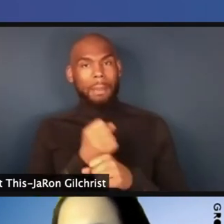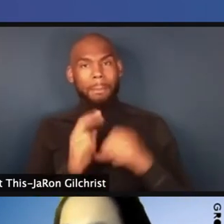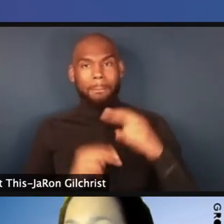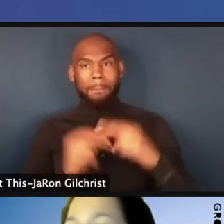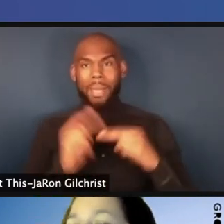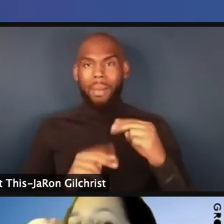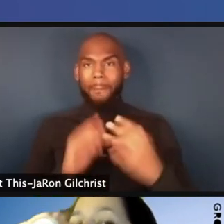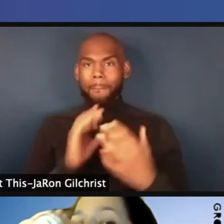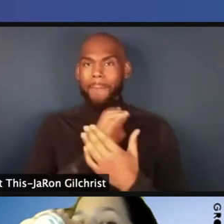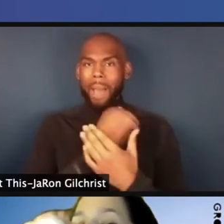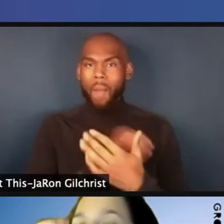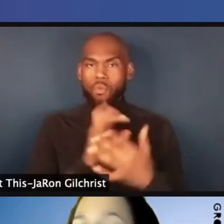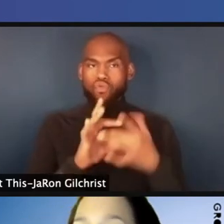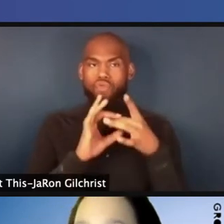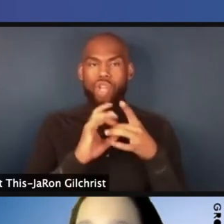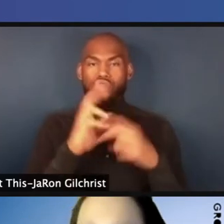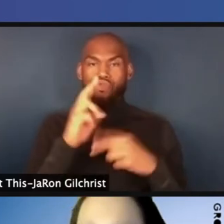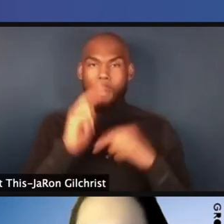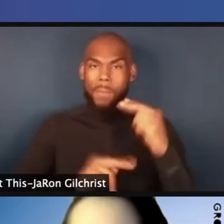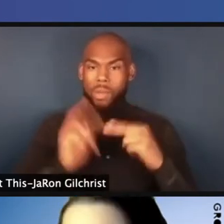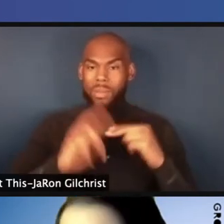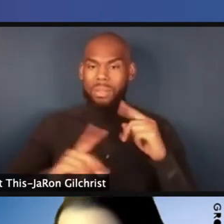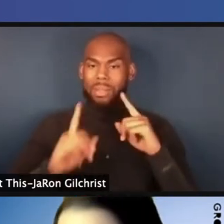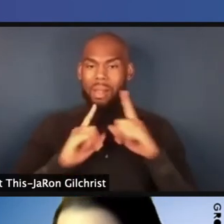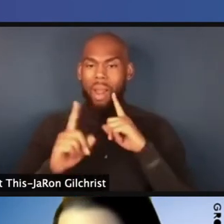building, and dialogue and movement.